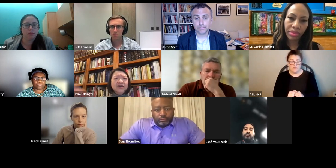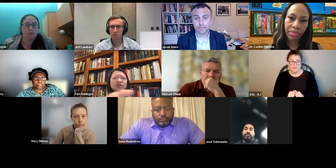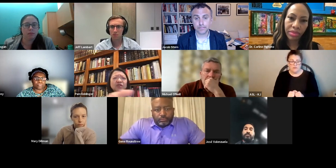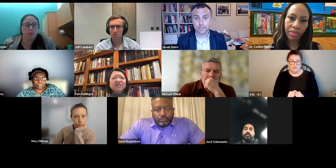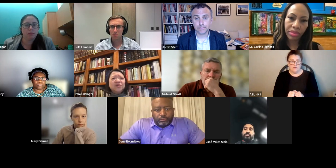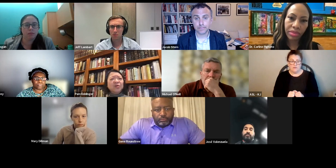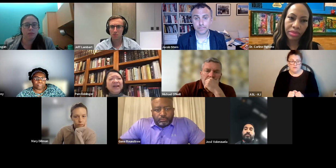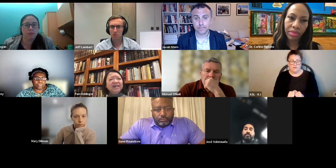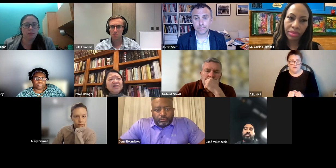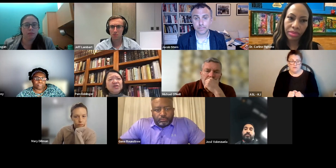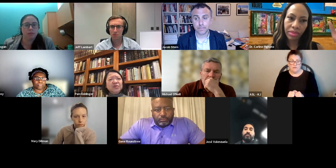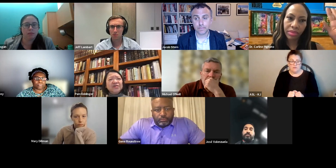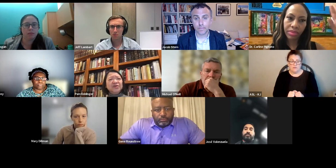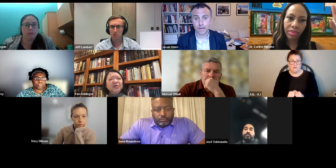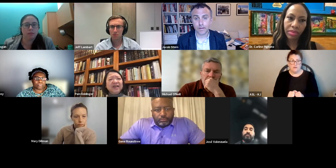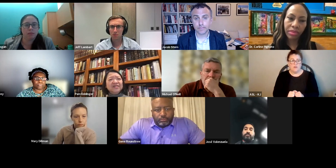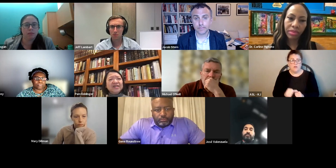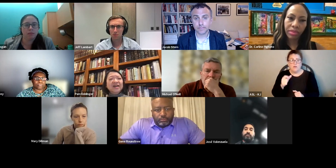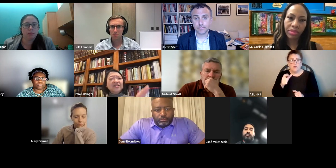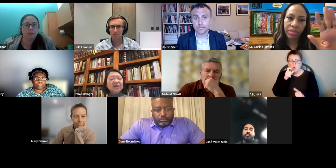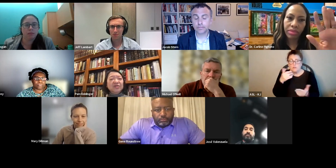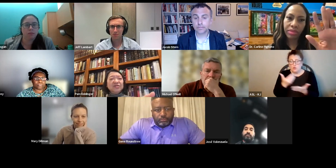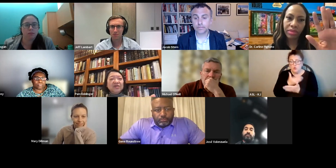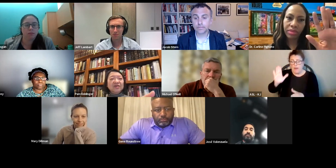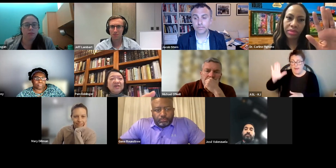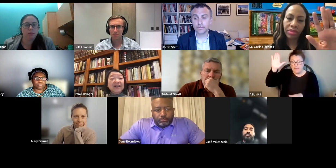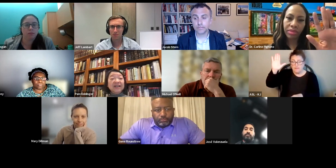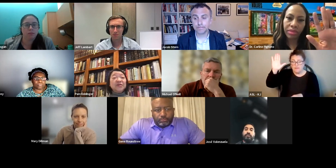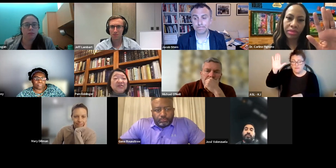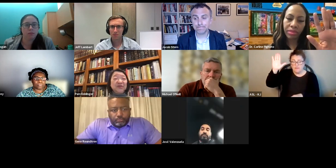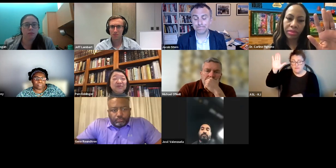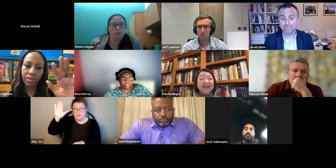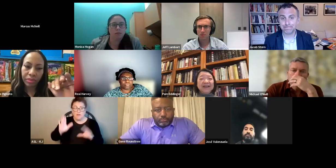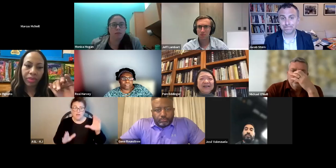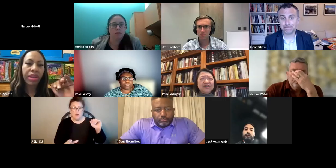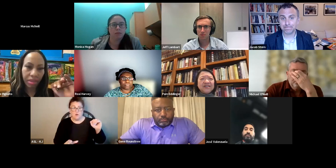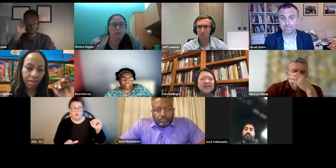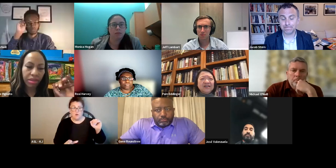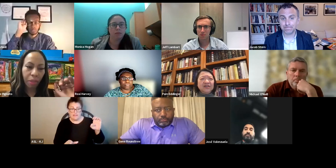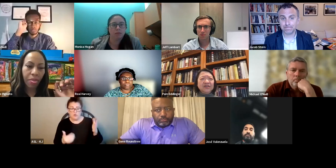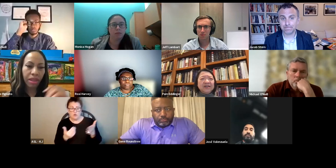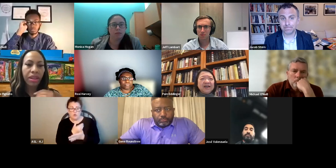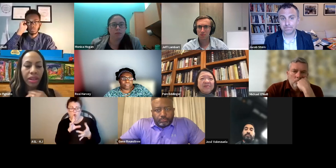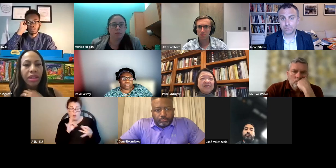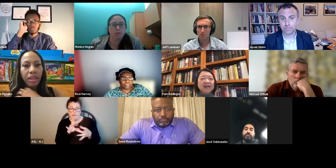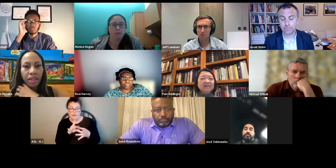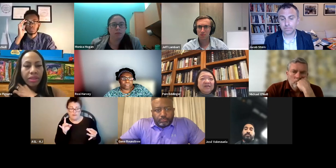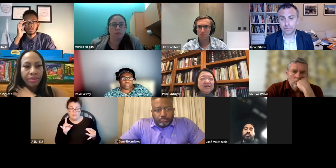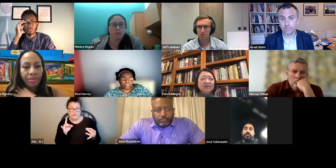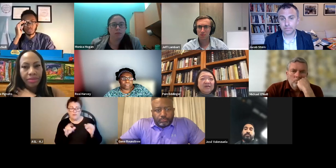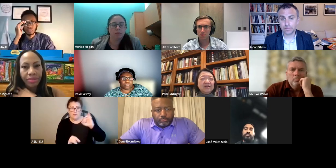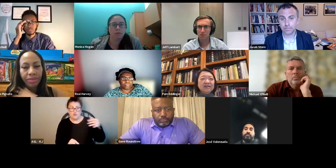need to know which hands are old hands, which ones are new hands. So Carlene, yours are new, right? And Jessica, do you mean to come back